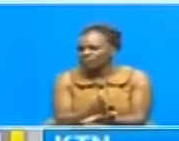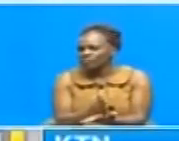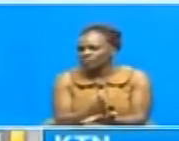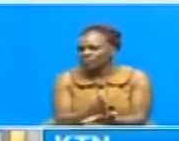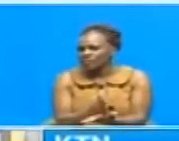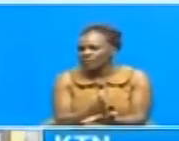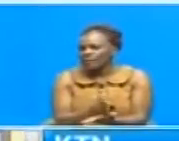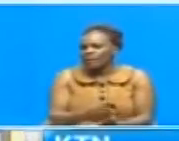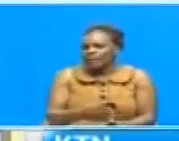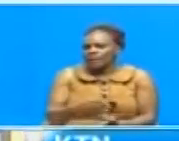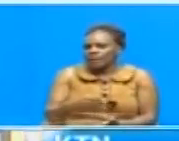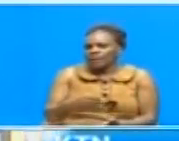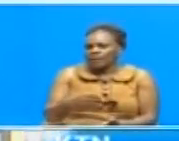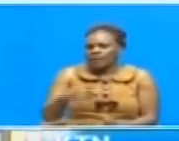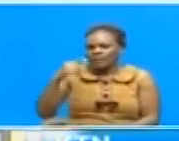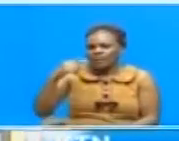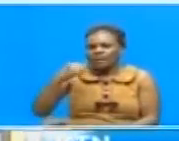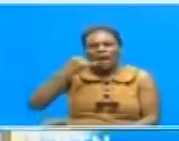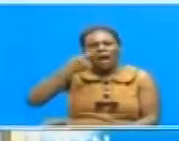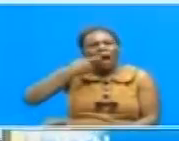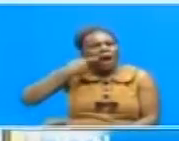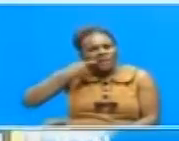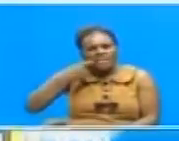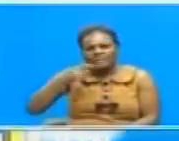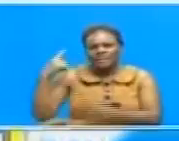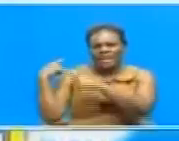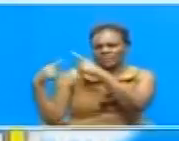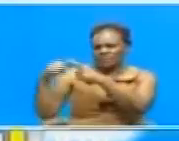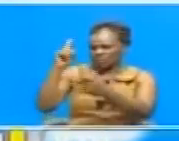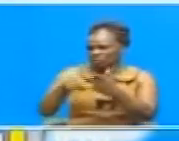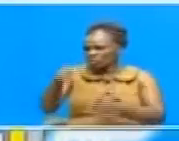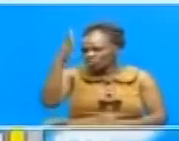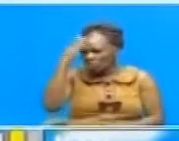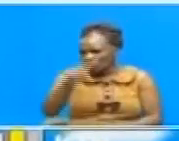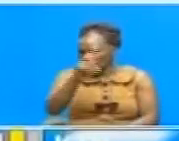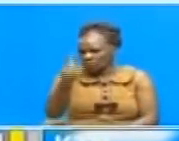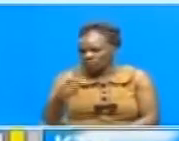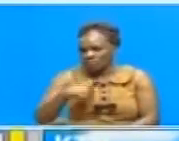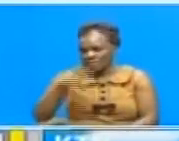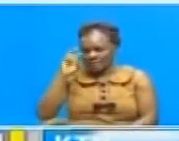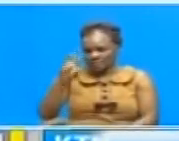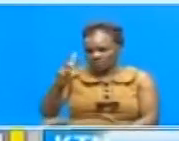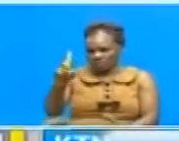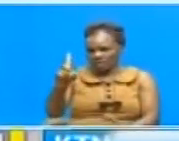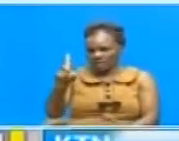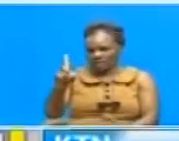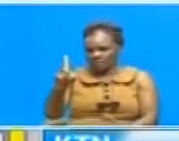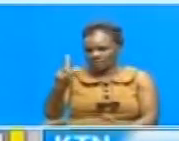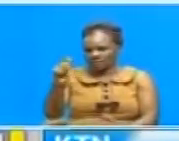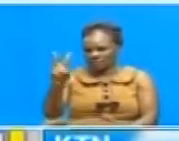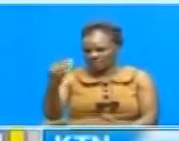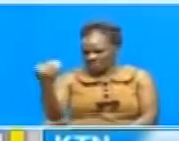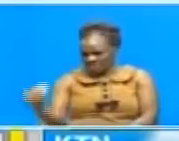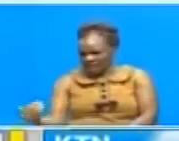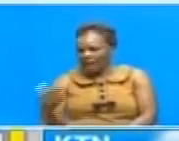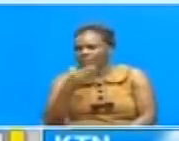those alcoholics are going through? I saw on one of your tele scripts where a young